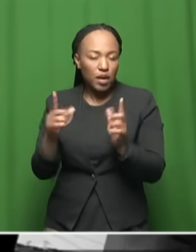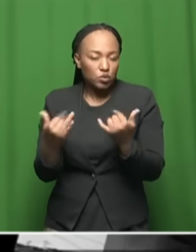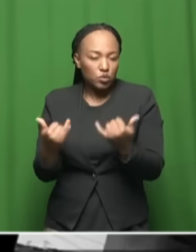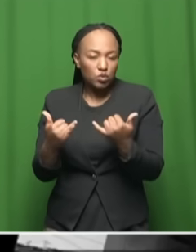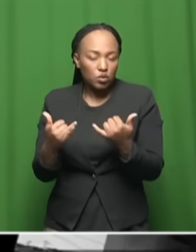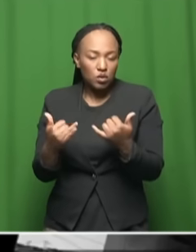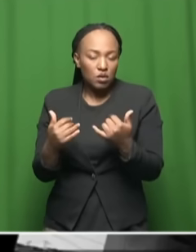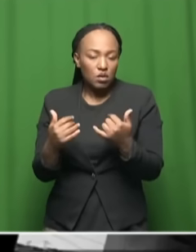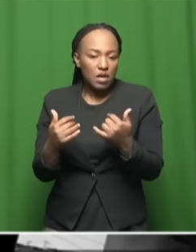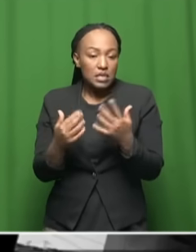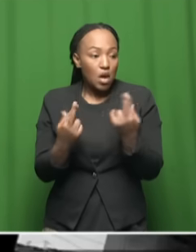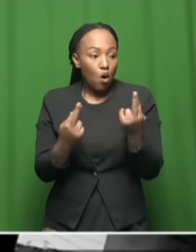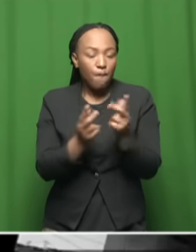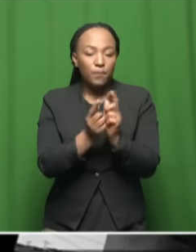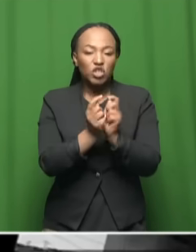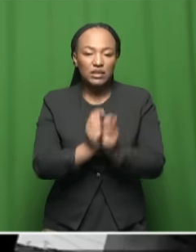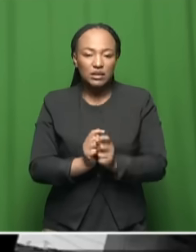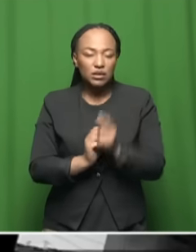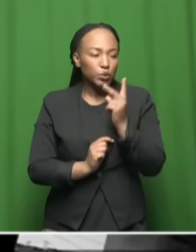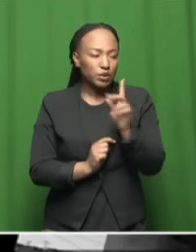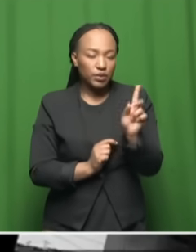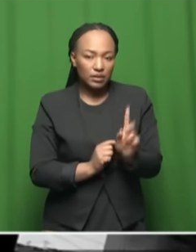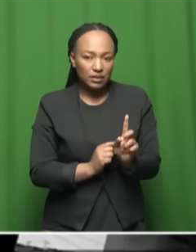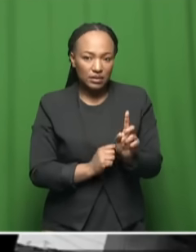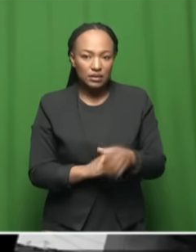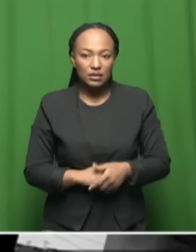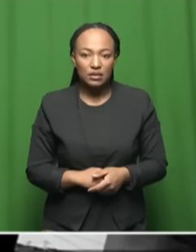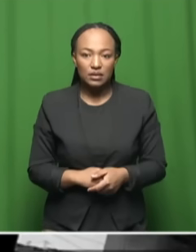What changes are they hoping to see?